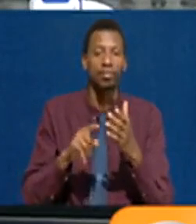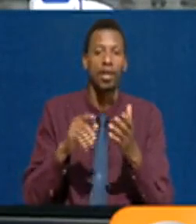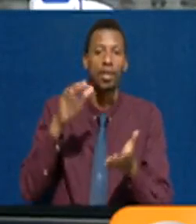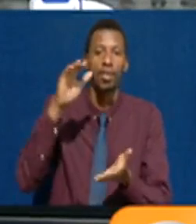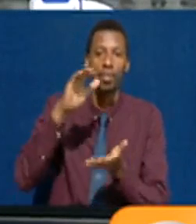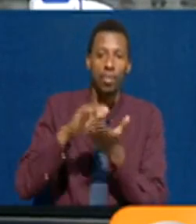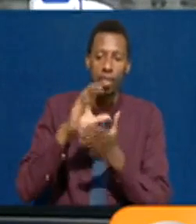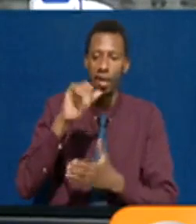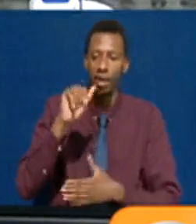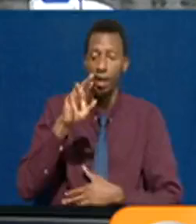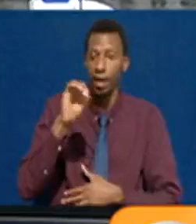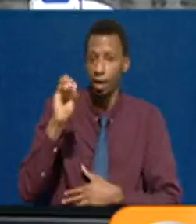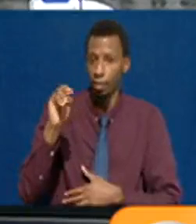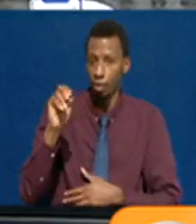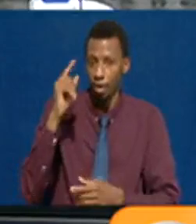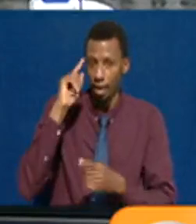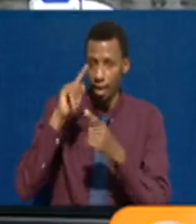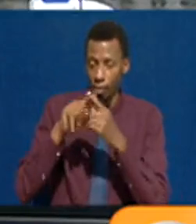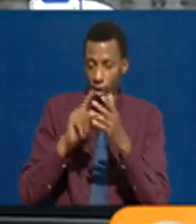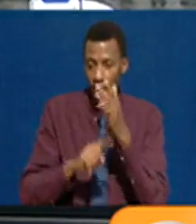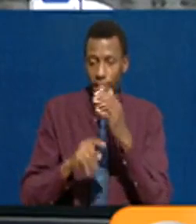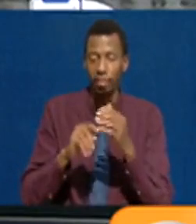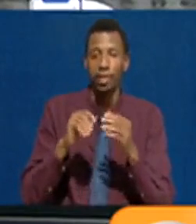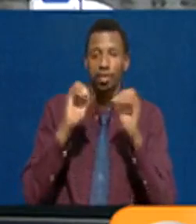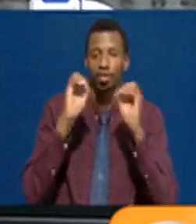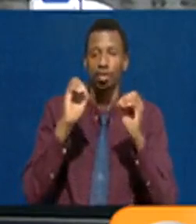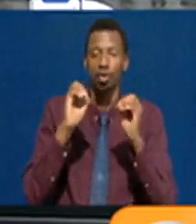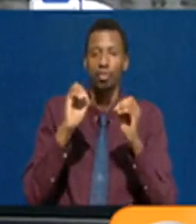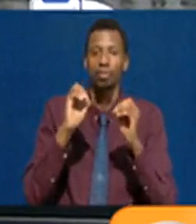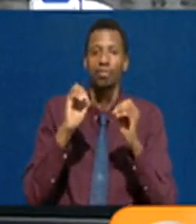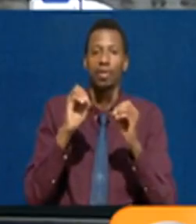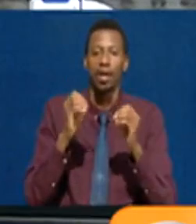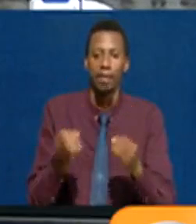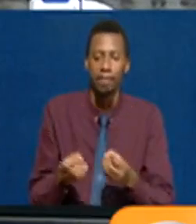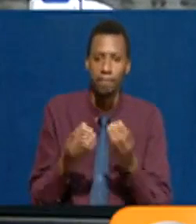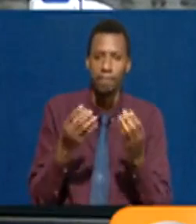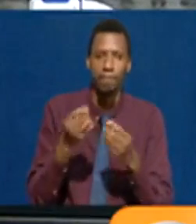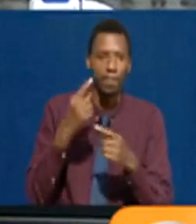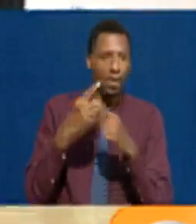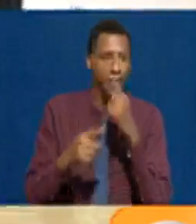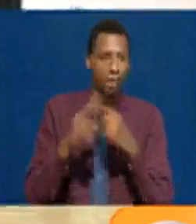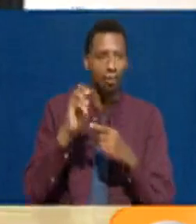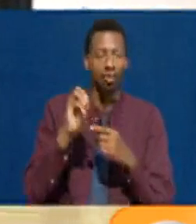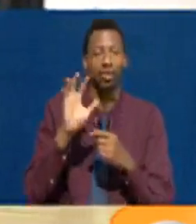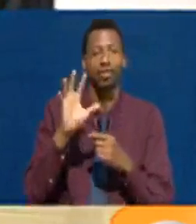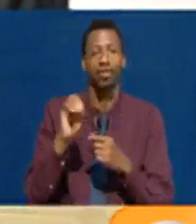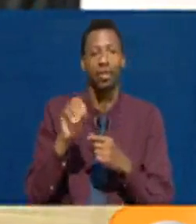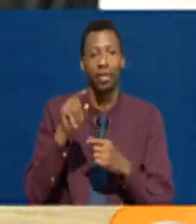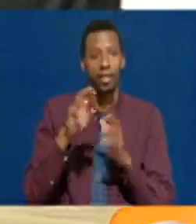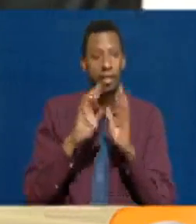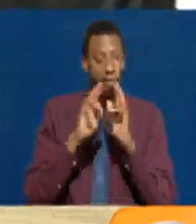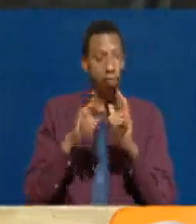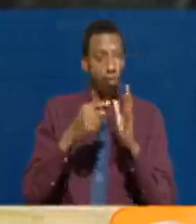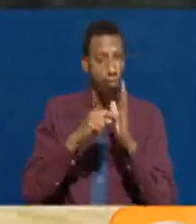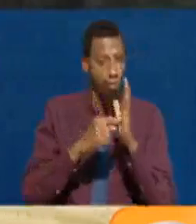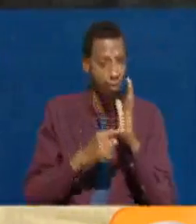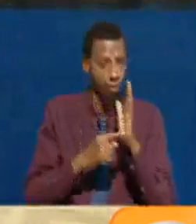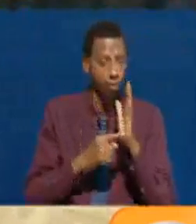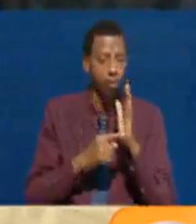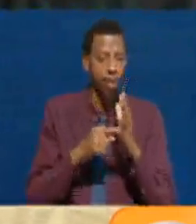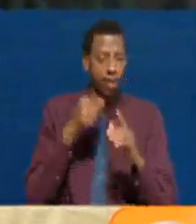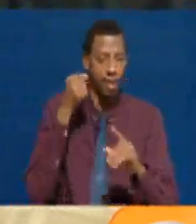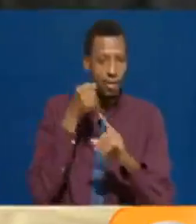operations with a target of net zero carbon emissions by the year 2050. The report, which details its impact on environmental, social